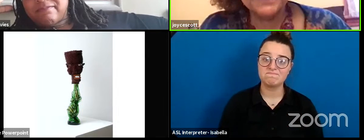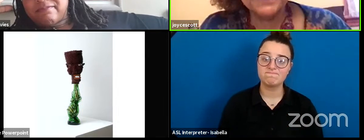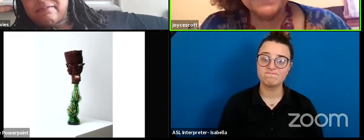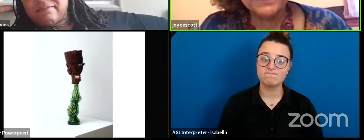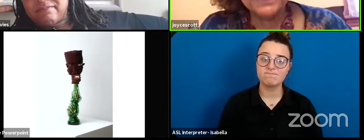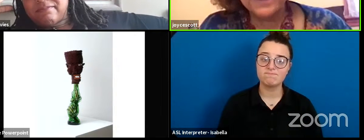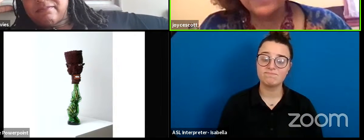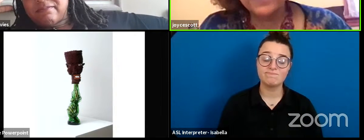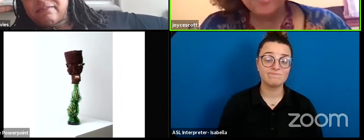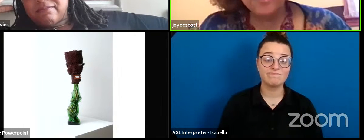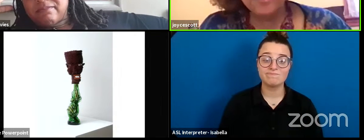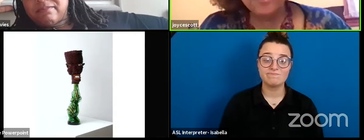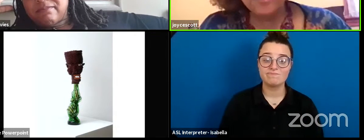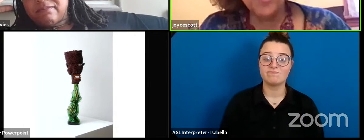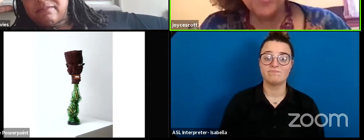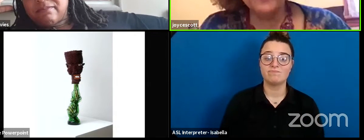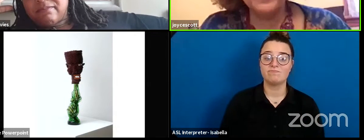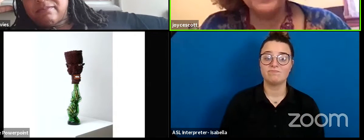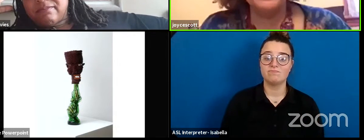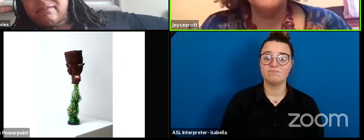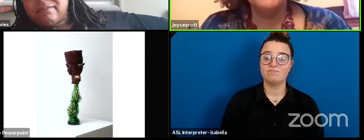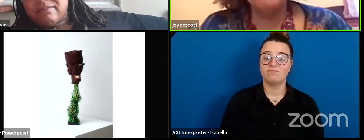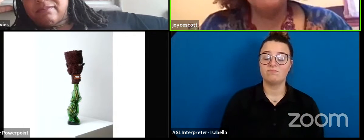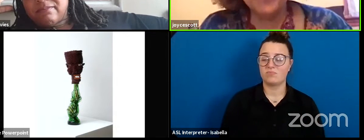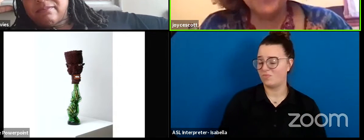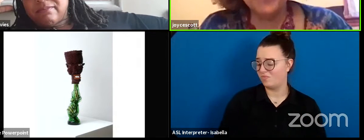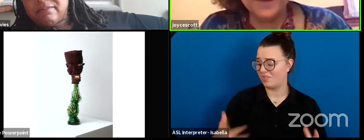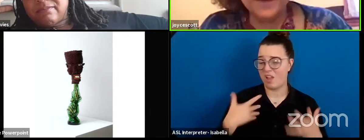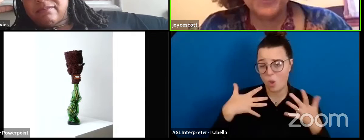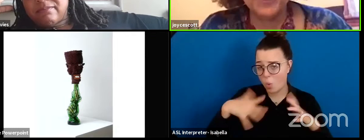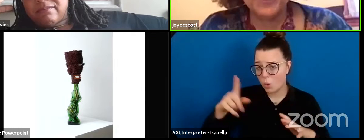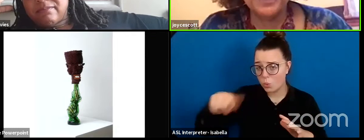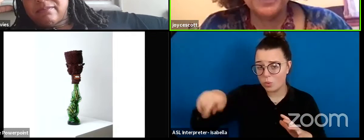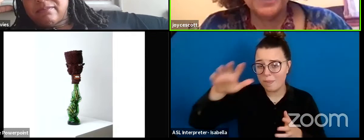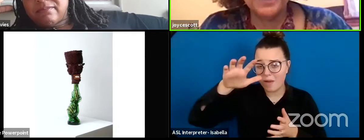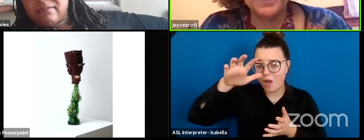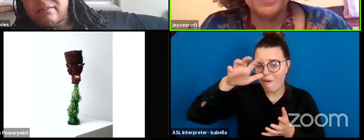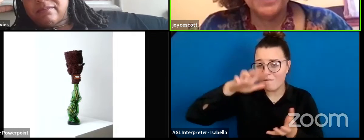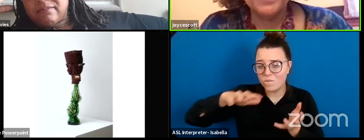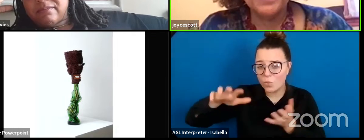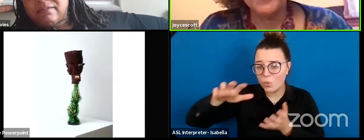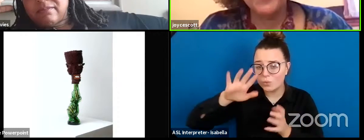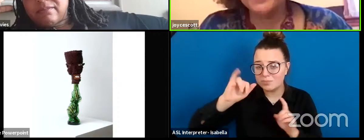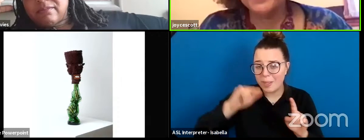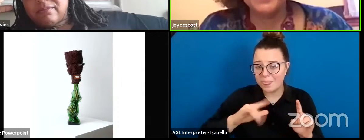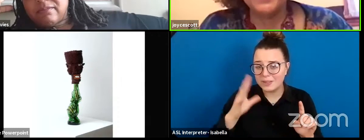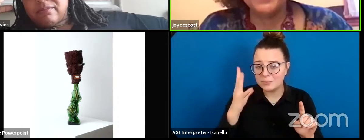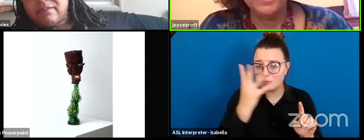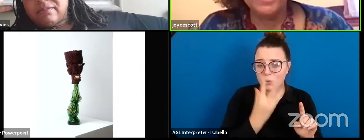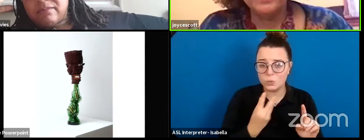I don't want you to be confused by the beauty. I want you to be